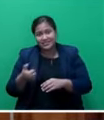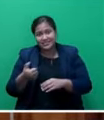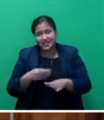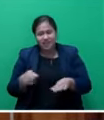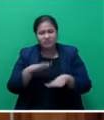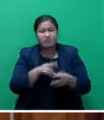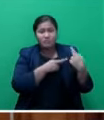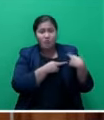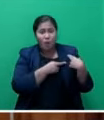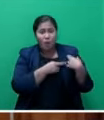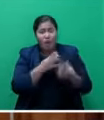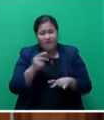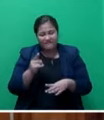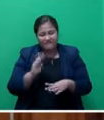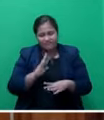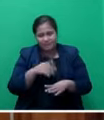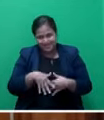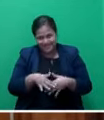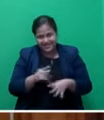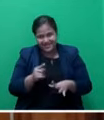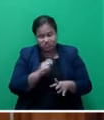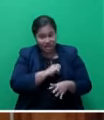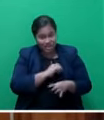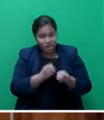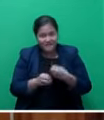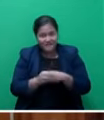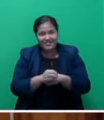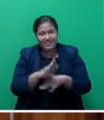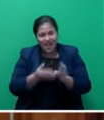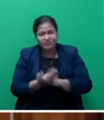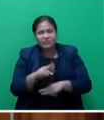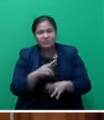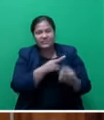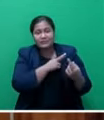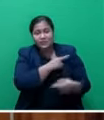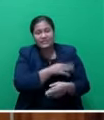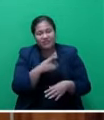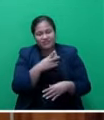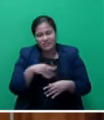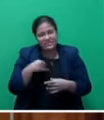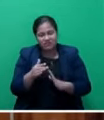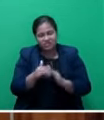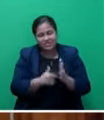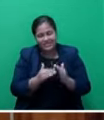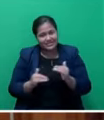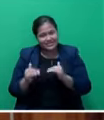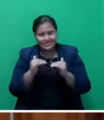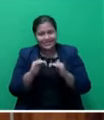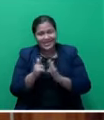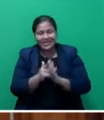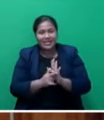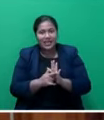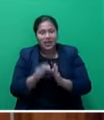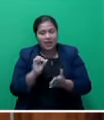of the Public Trustee's Office, which was previously under the responsibility of the Minister of Justice. The legal registries under the Administrator